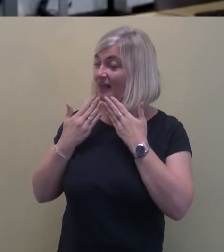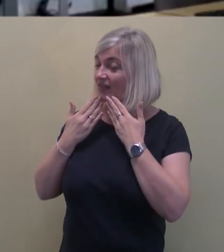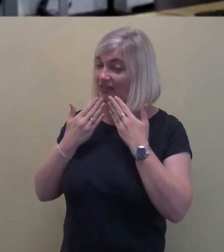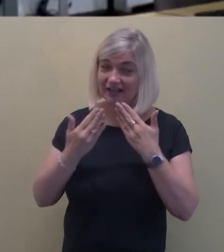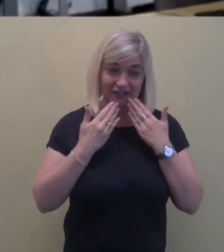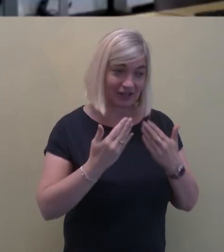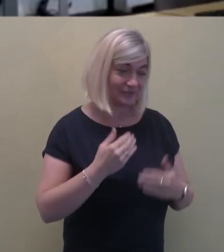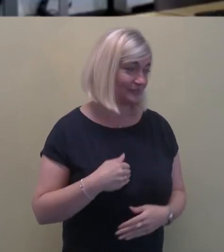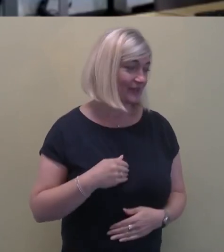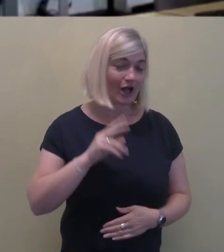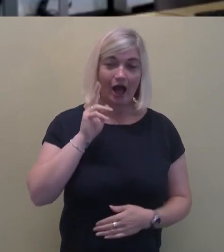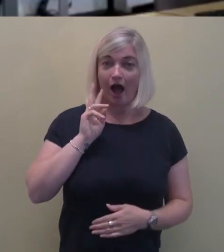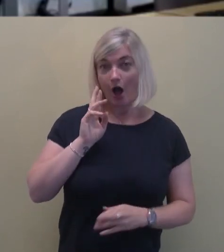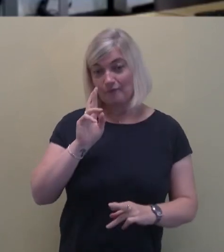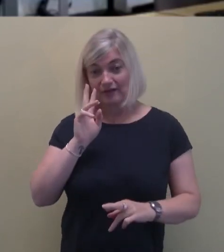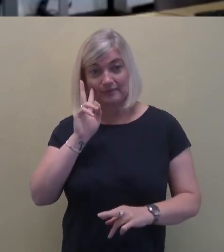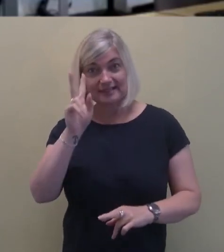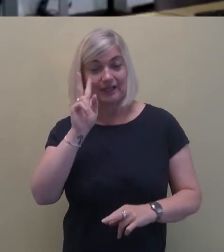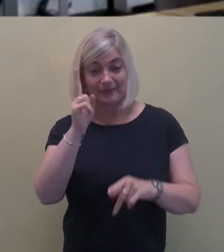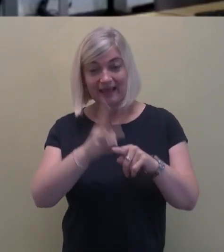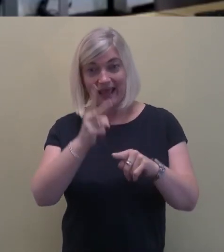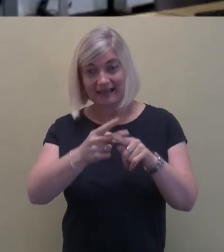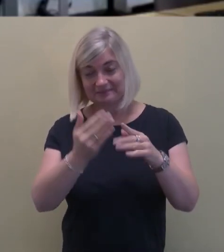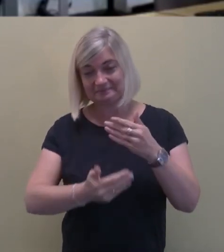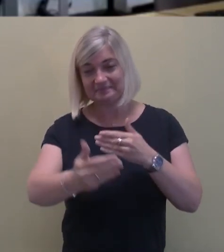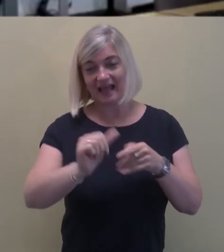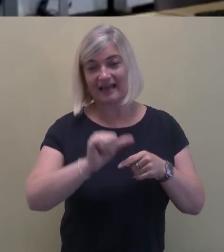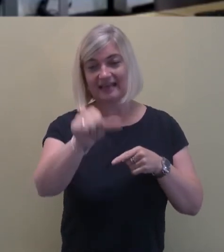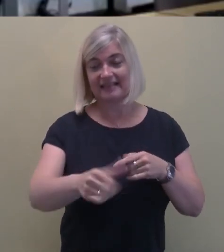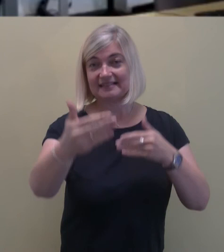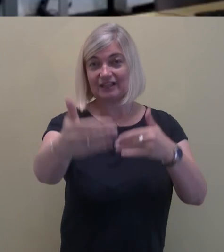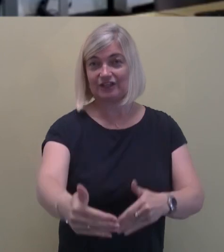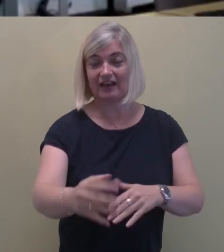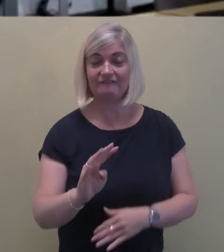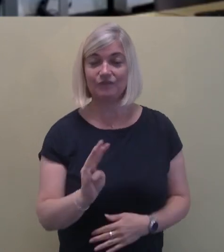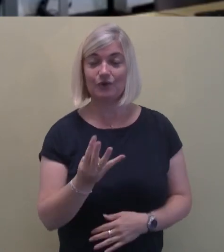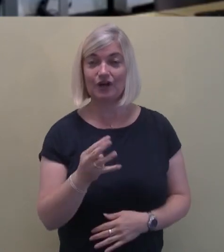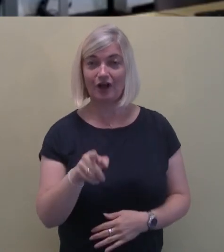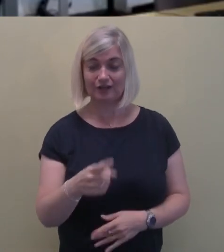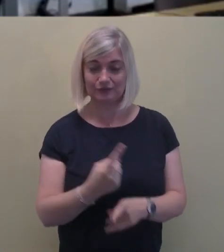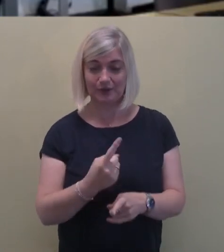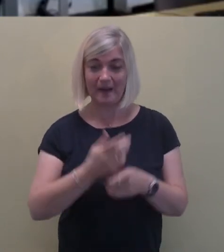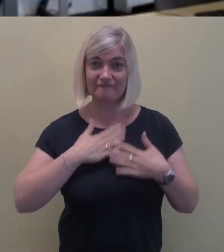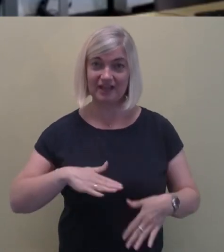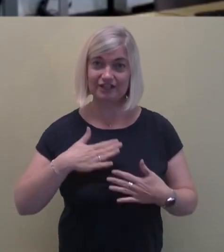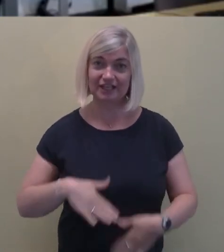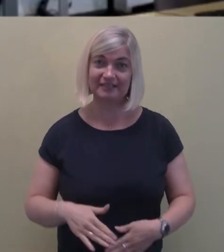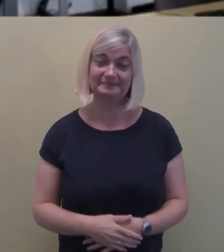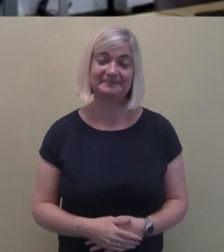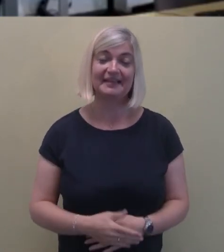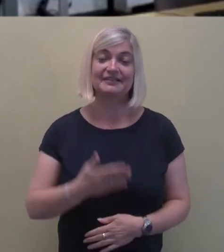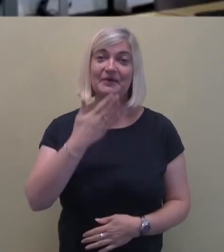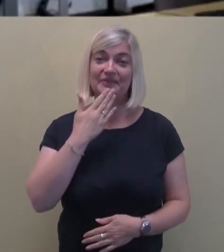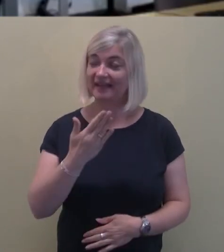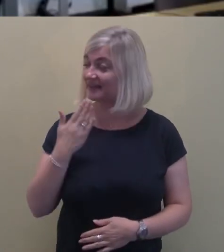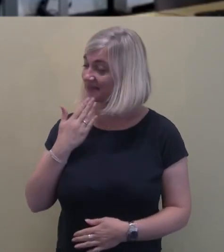info@walsallcollege.ac.uk and we will get back to you. Thank you guys. Hopefully we will see you on our next session, which is on Thursday at 4 p.m. and